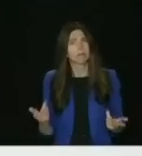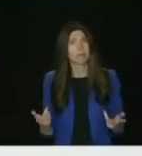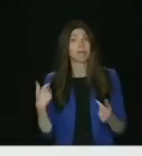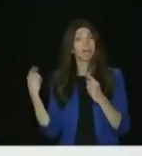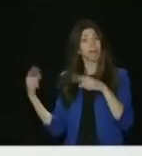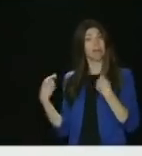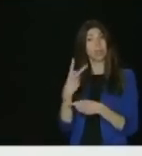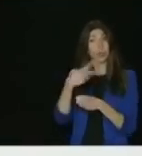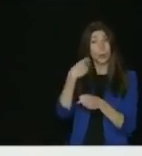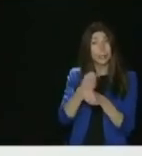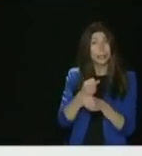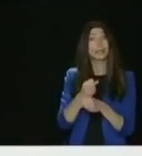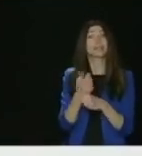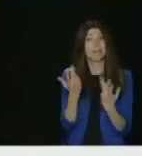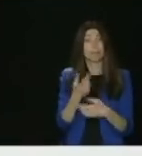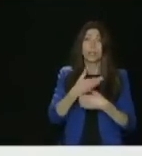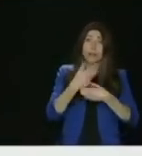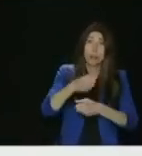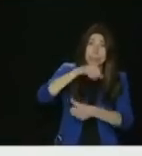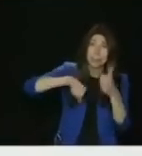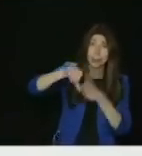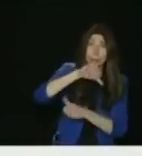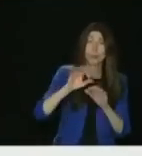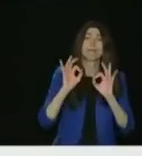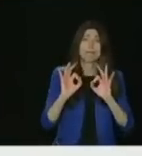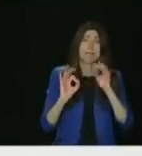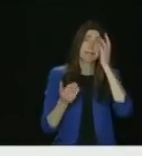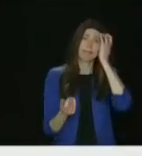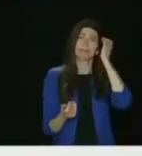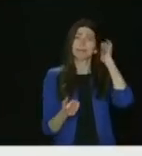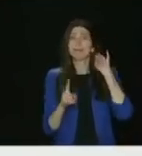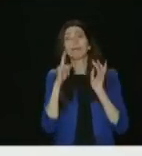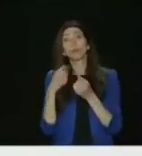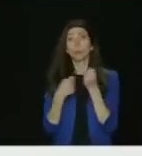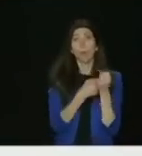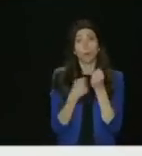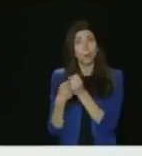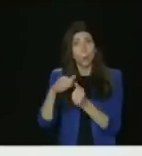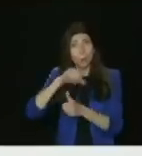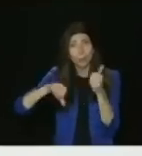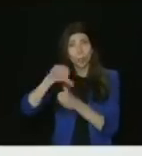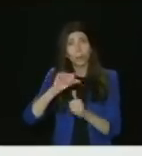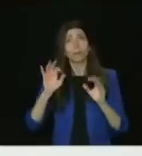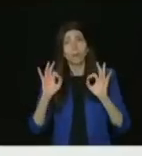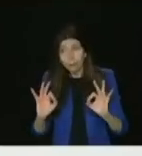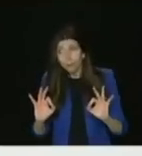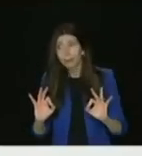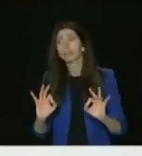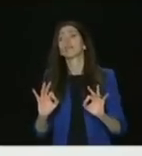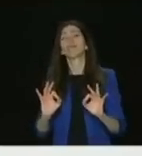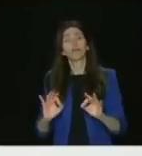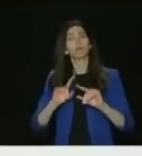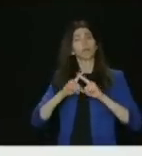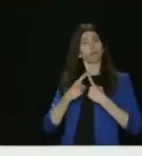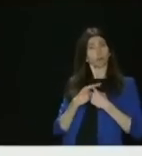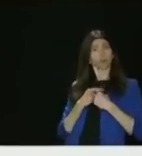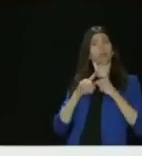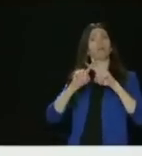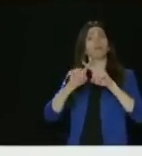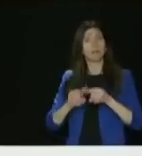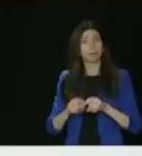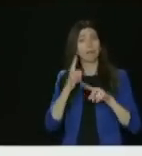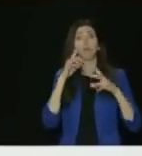one another. We've leaned on one another. What we are facing today is a threat to our